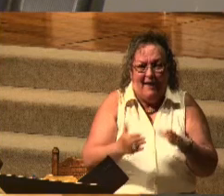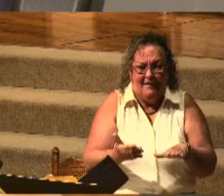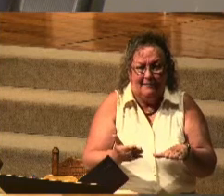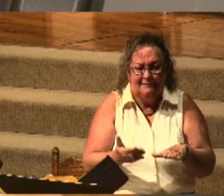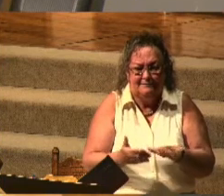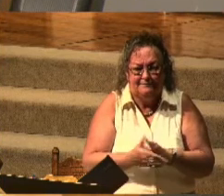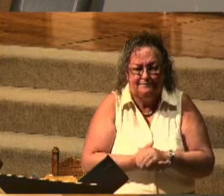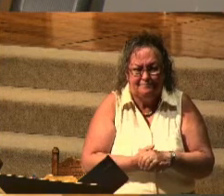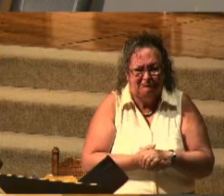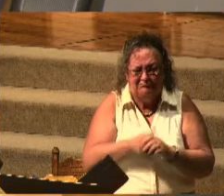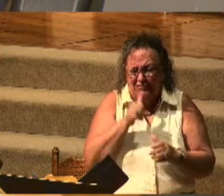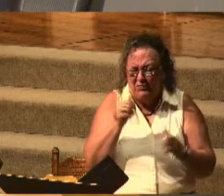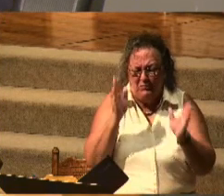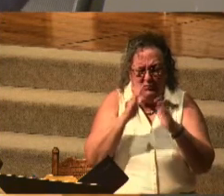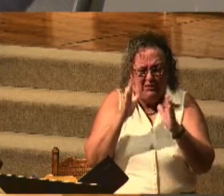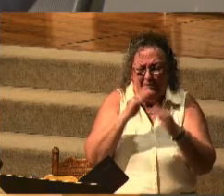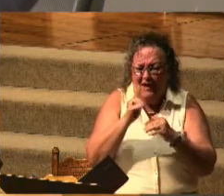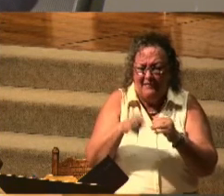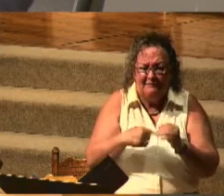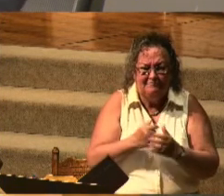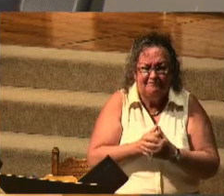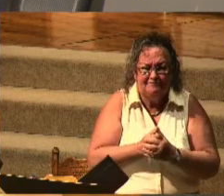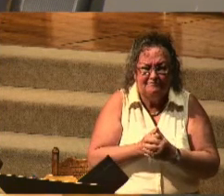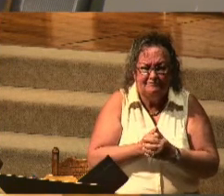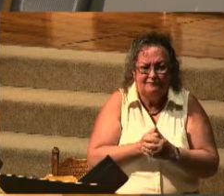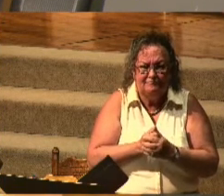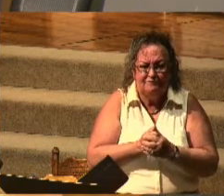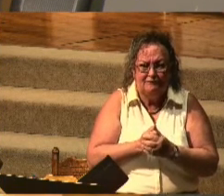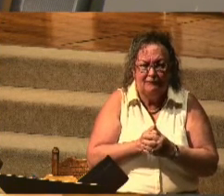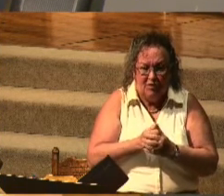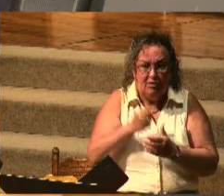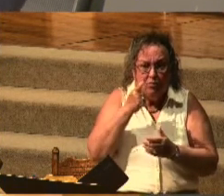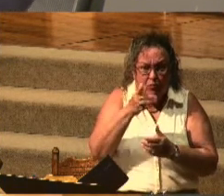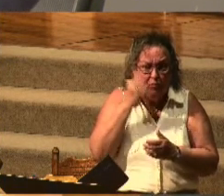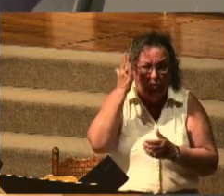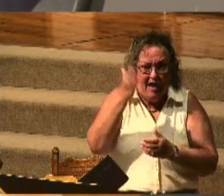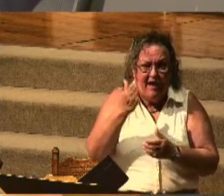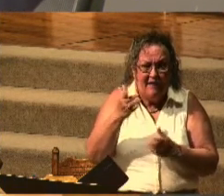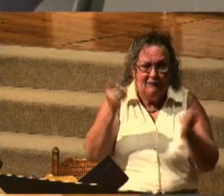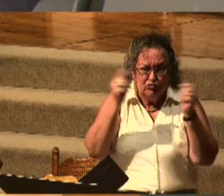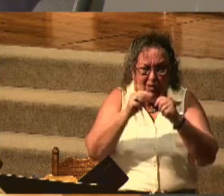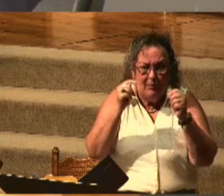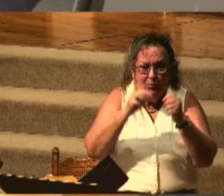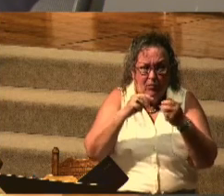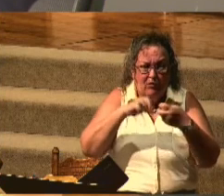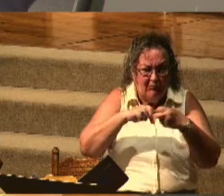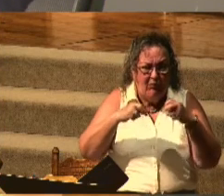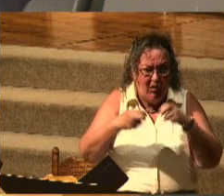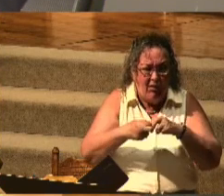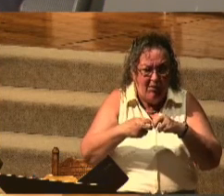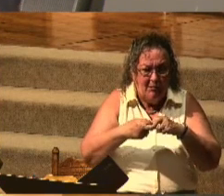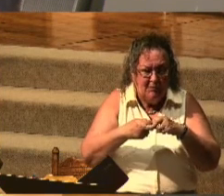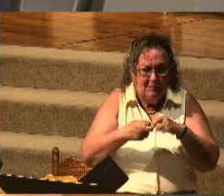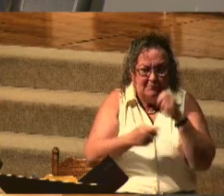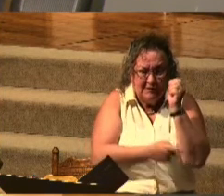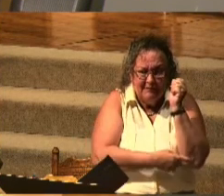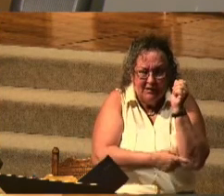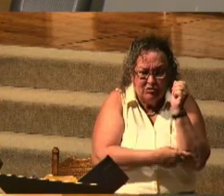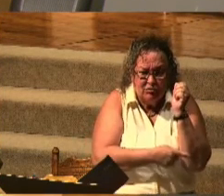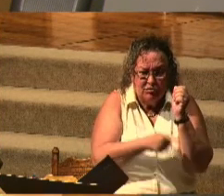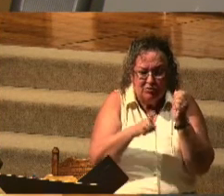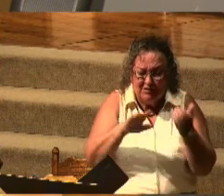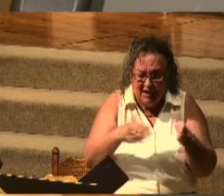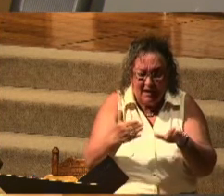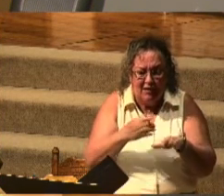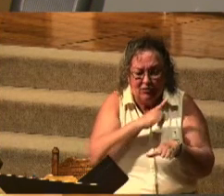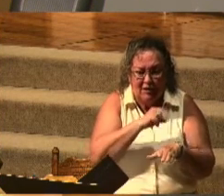You don't have to worry about it. You're going to have trouble, trials. When you need dying grace, you're going to